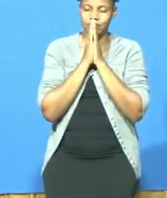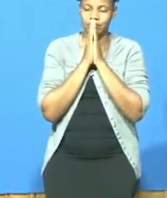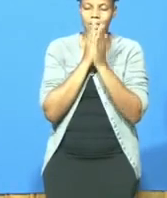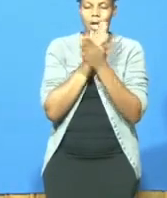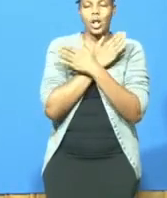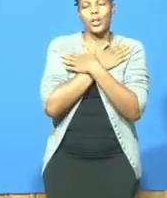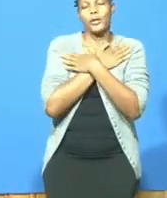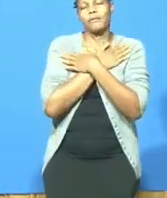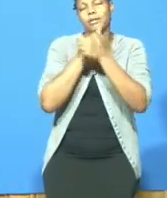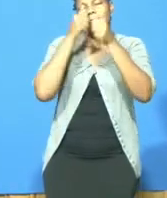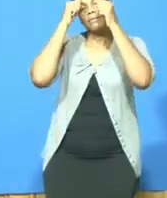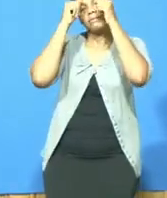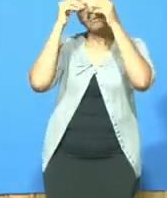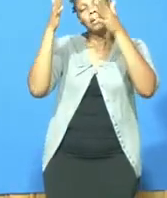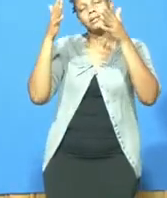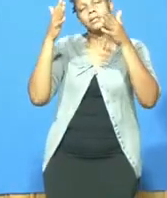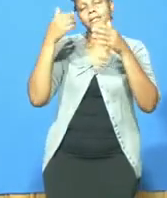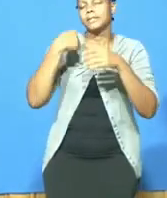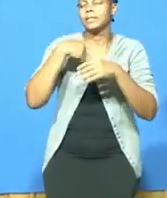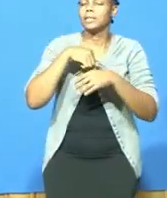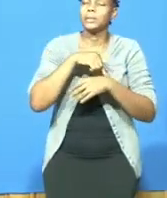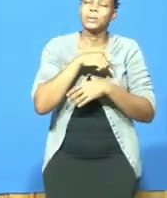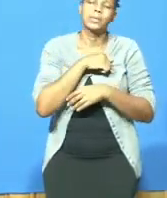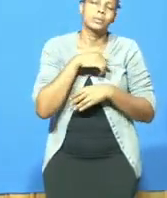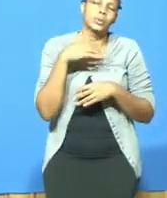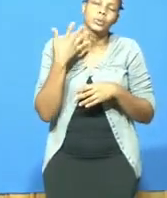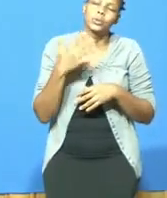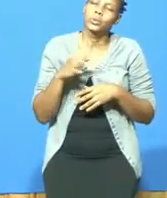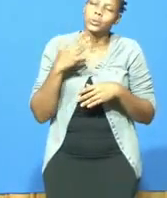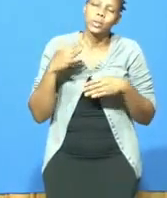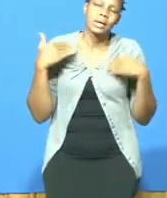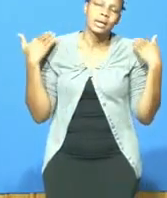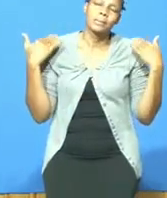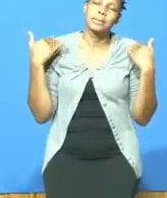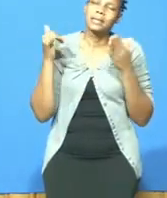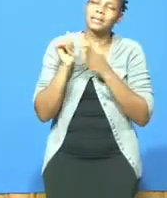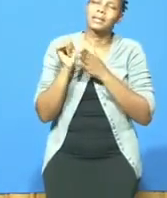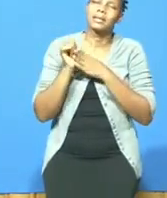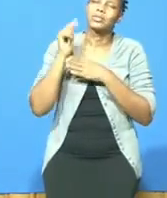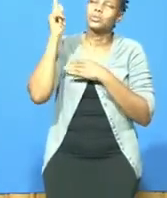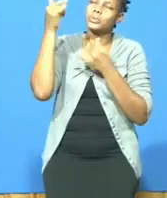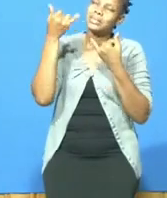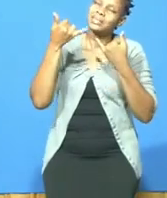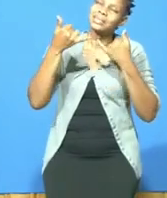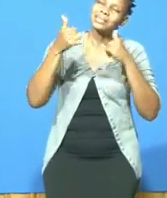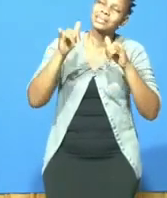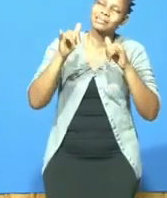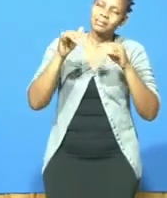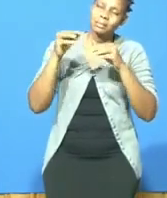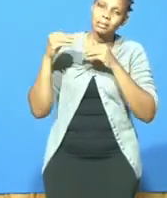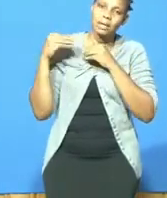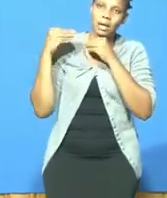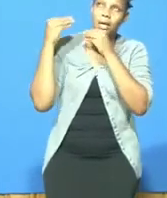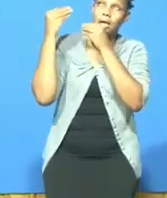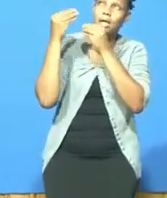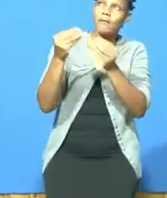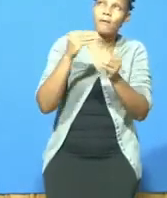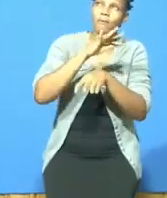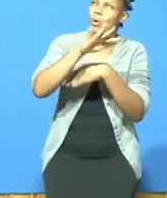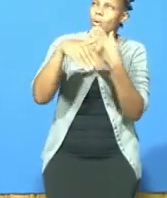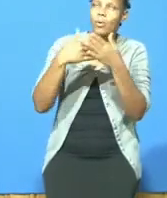Loving Father, we are just so glad that you are still the giver of all